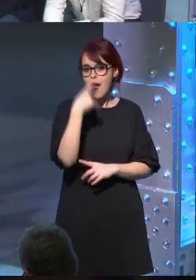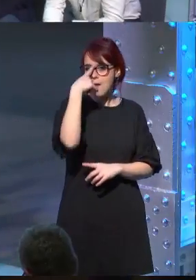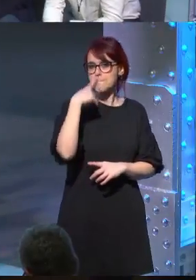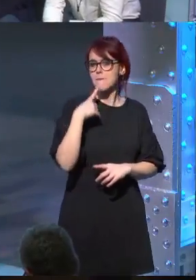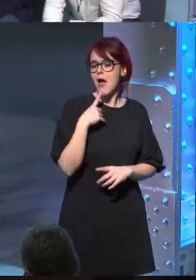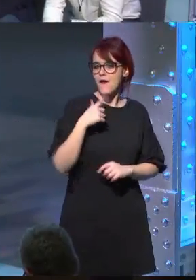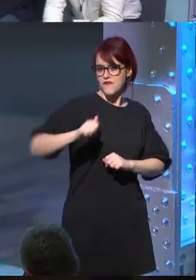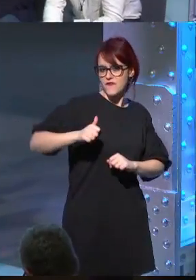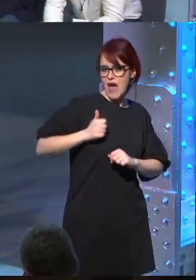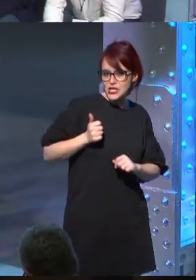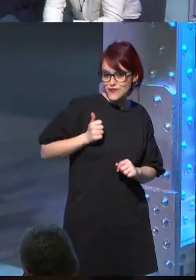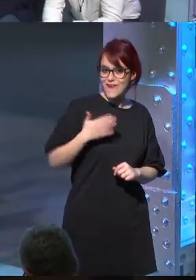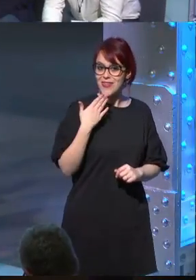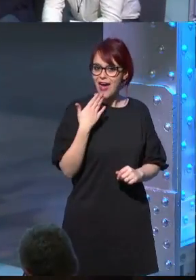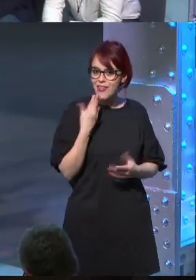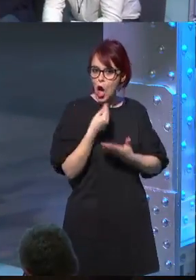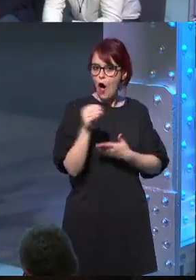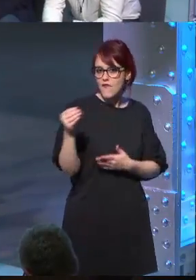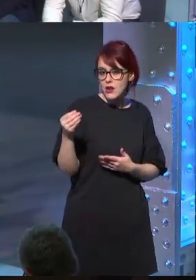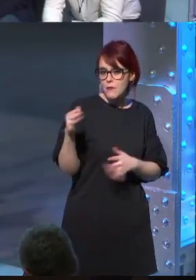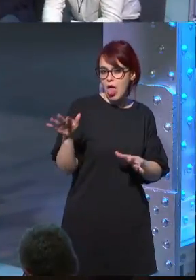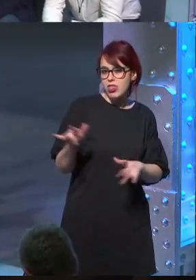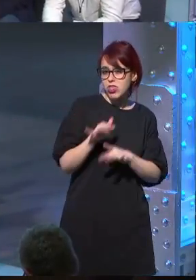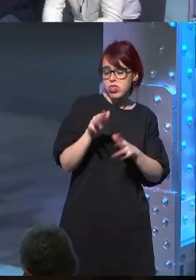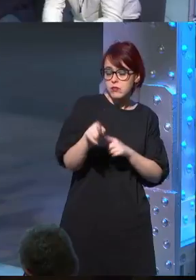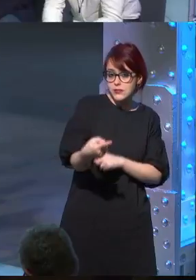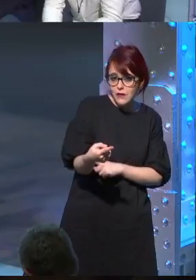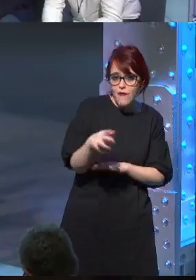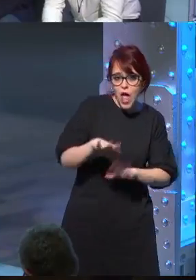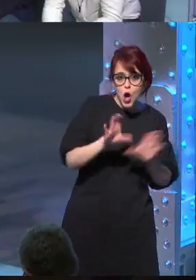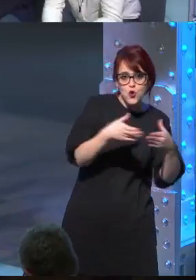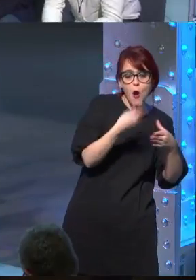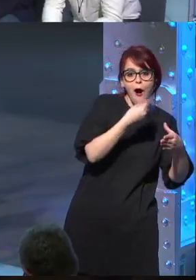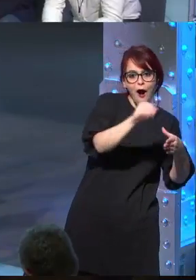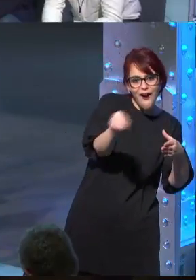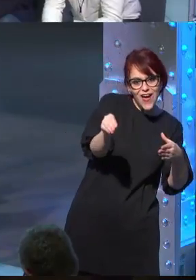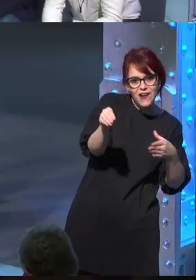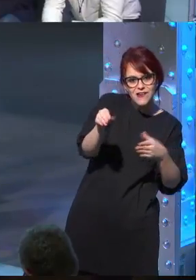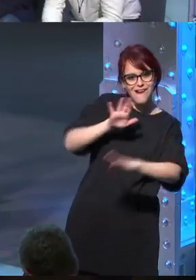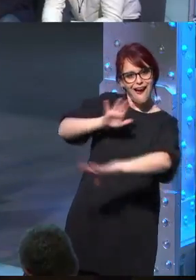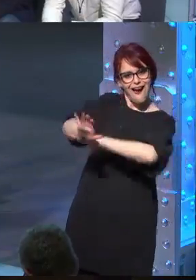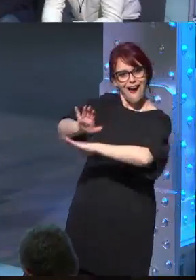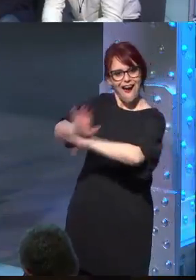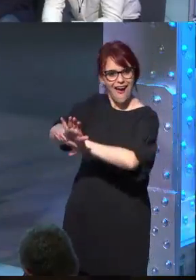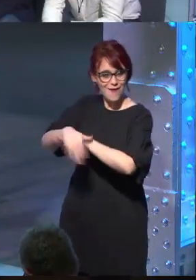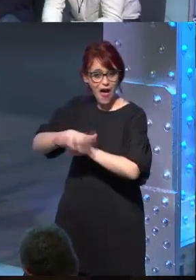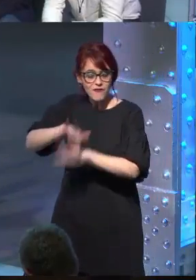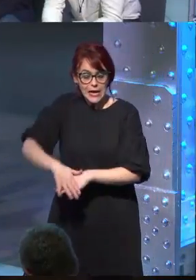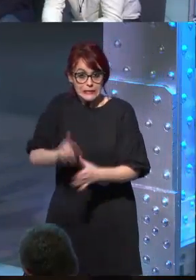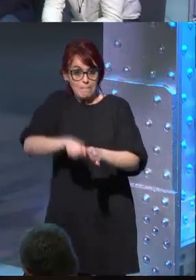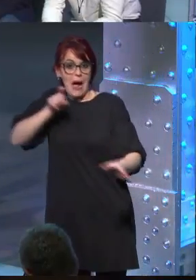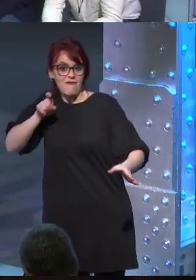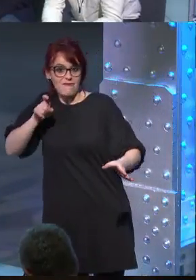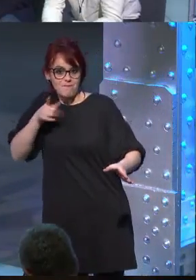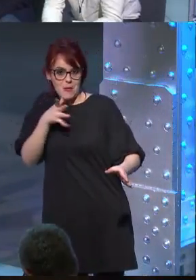in the group had kicked him out of the group, pretending to be part of them and of